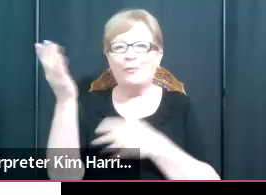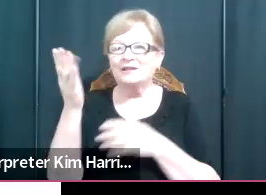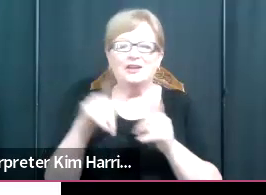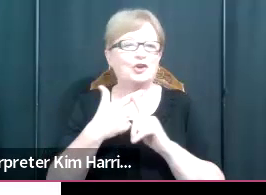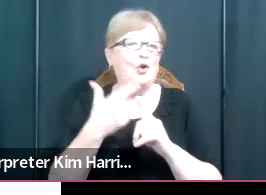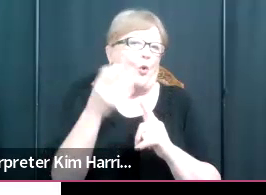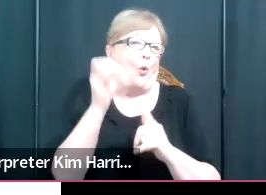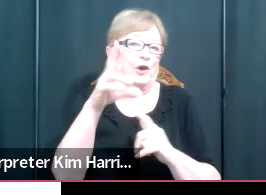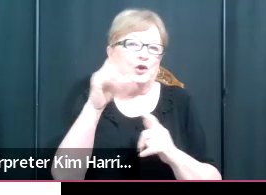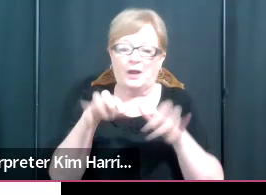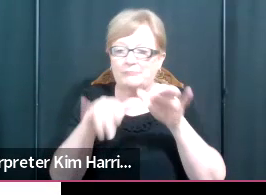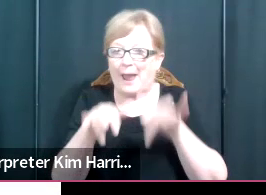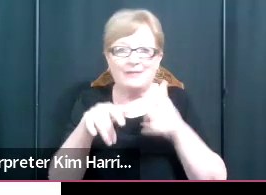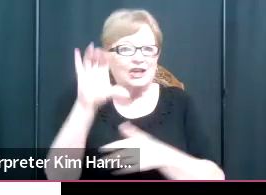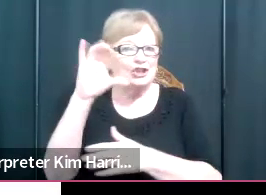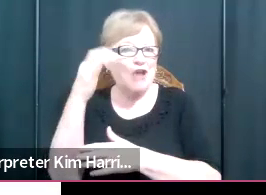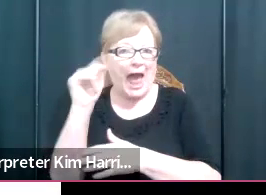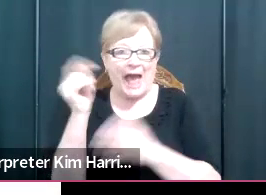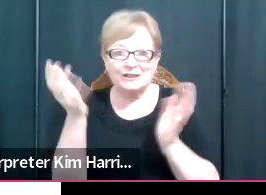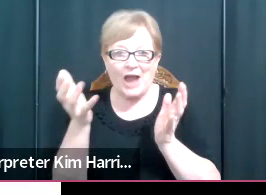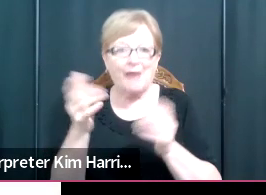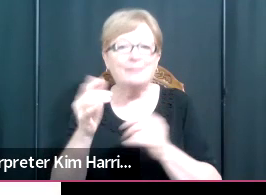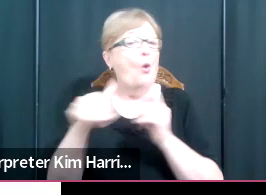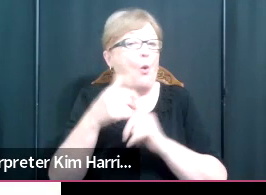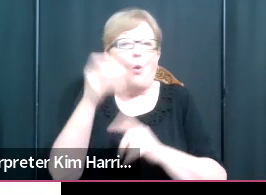chat, or also you can come off mute.